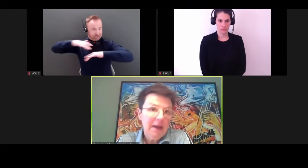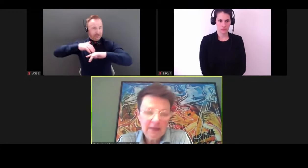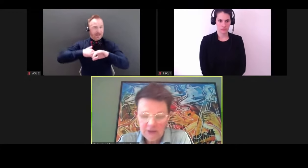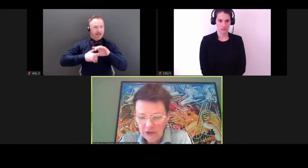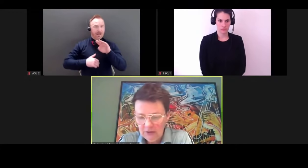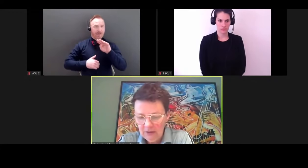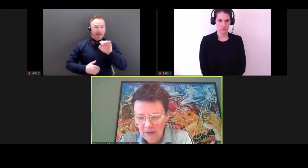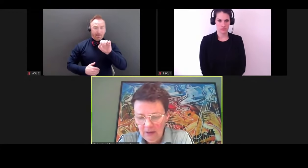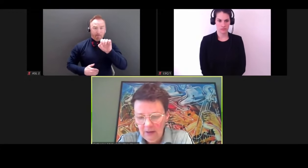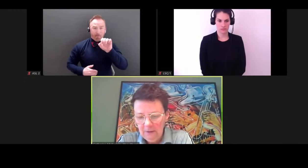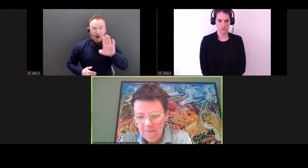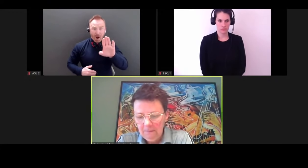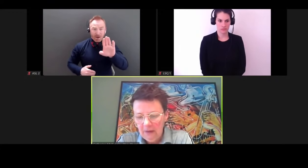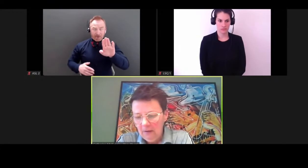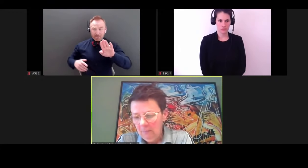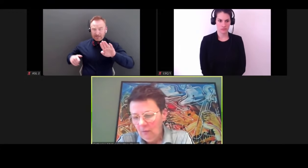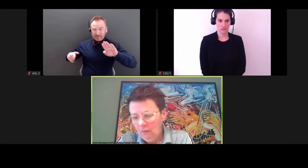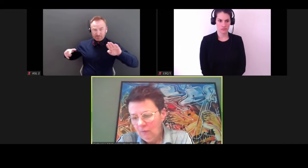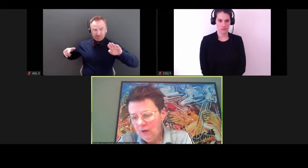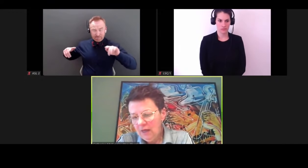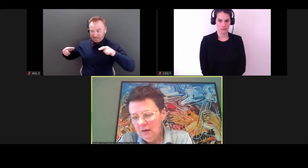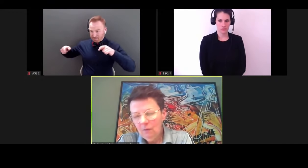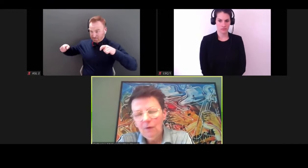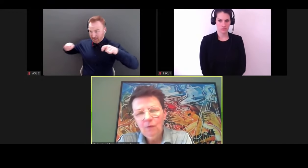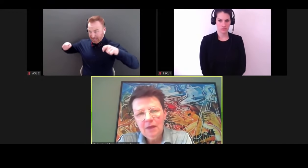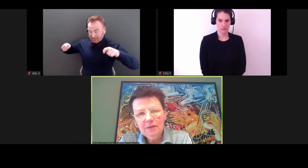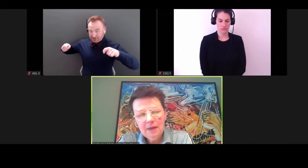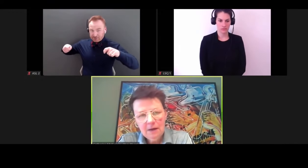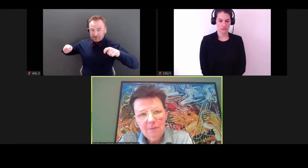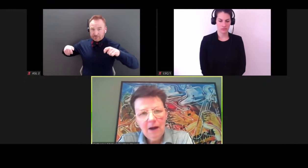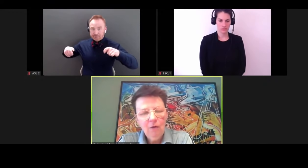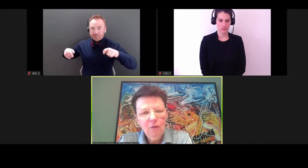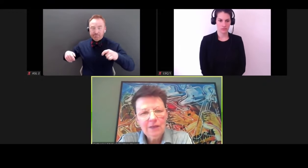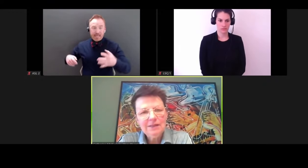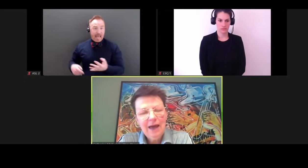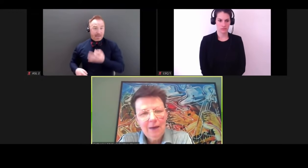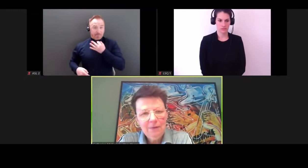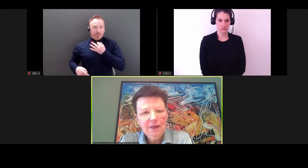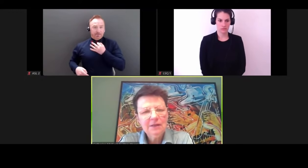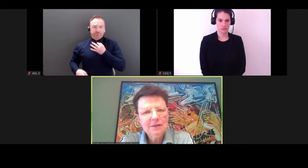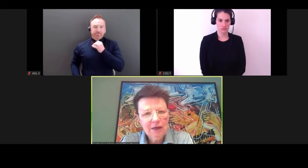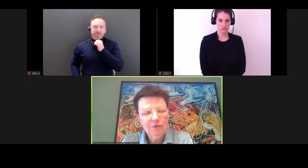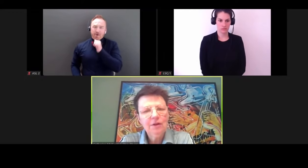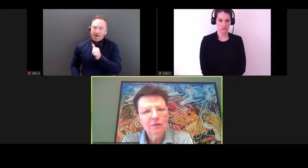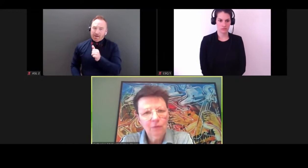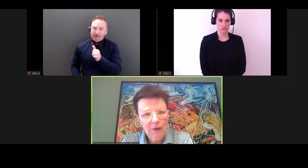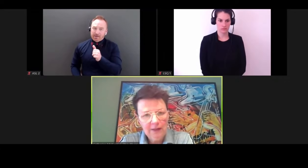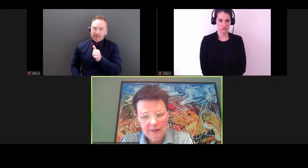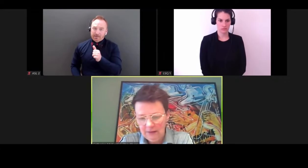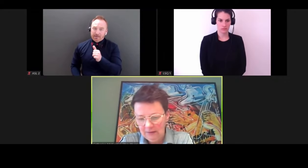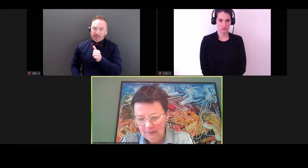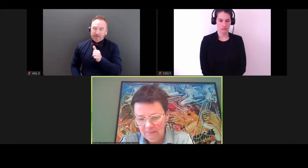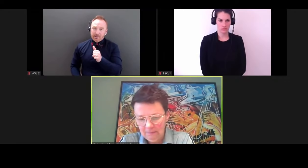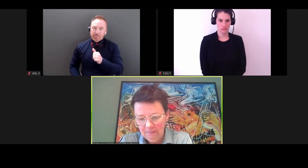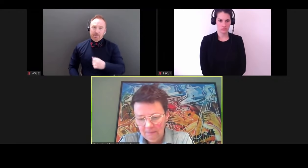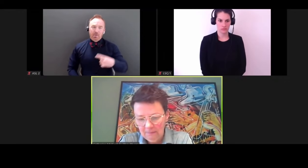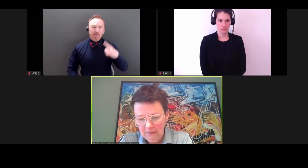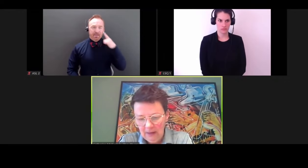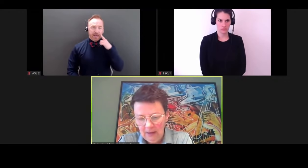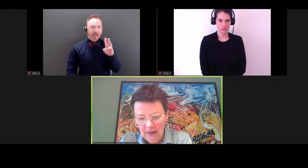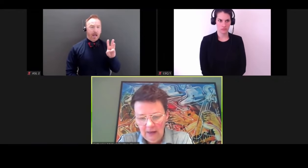is managed. But when we think about what is happening south of Wellington,